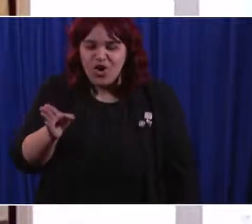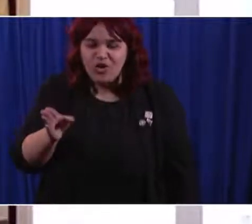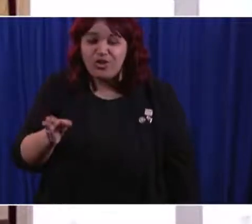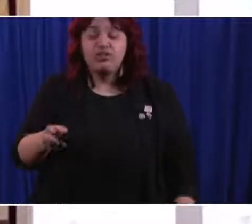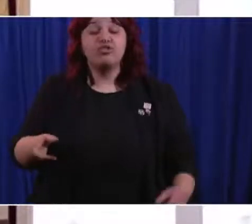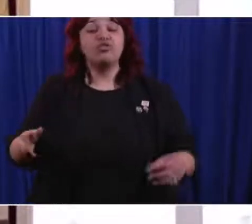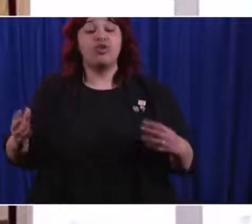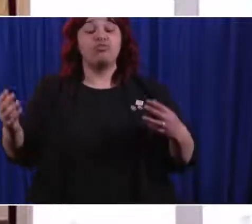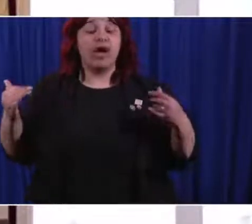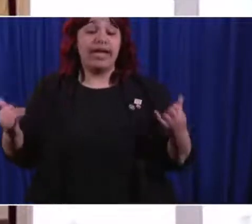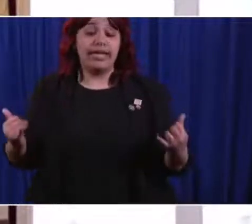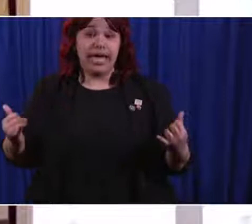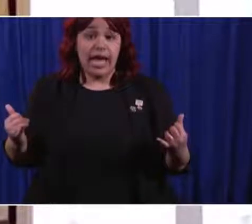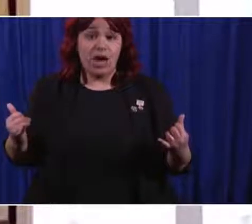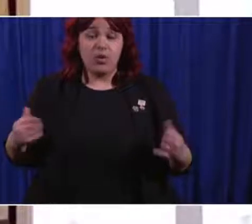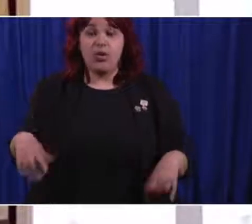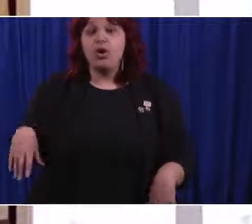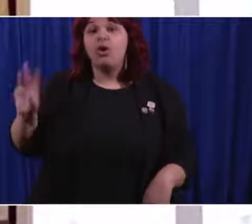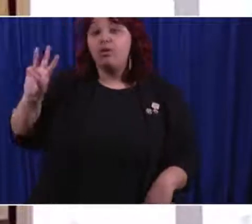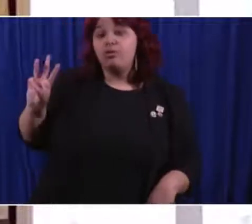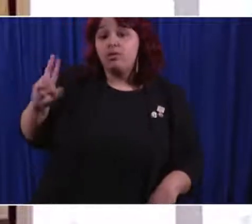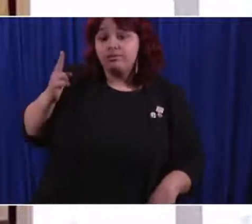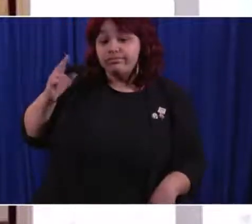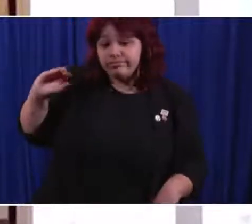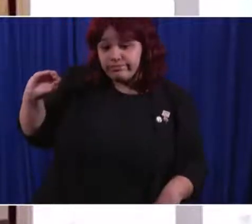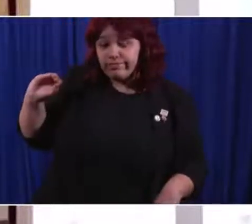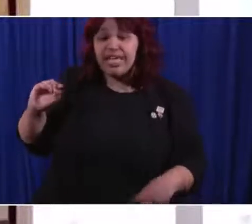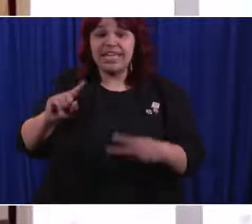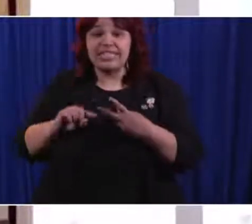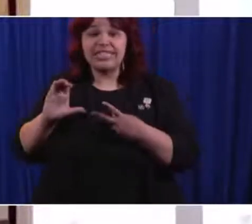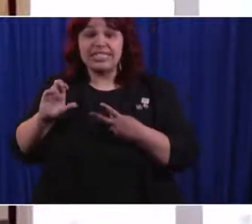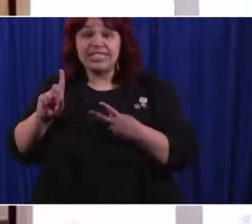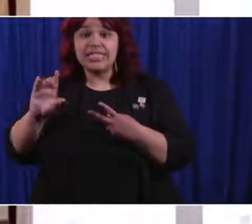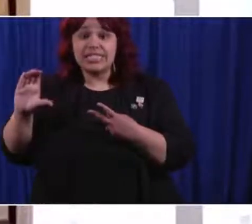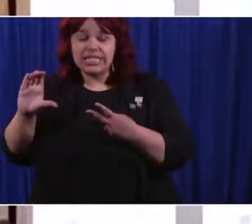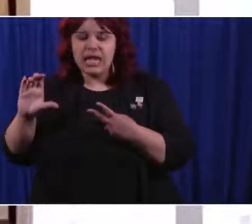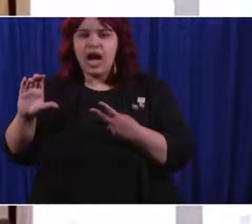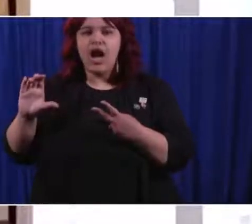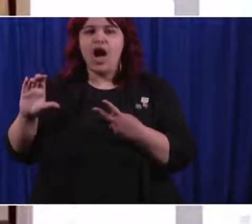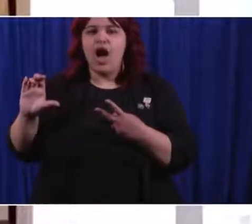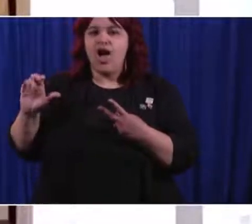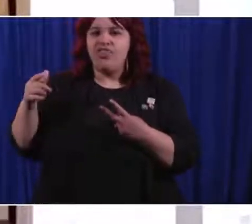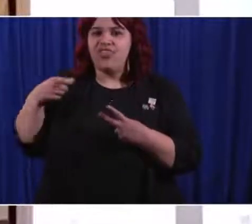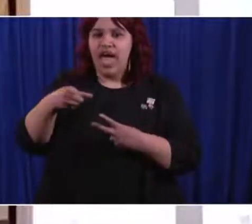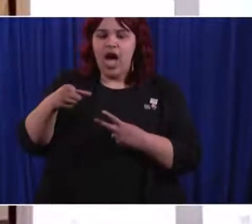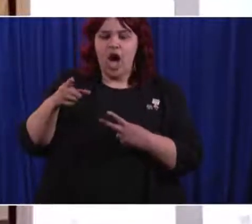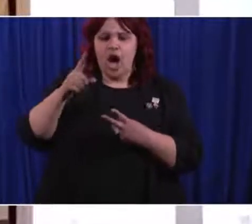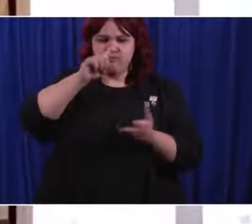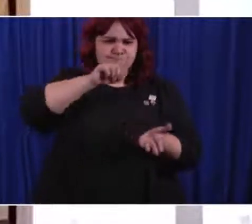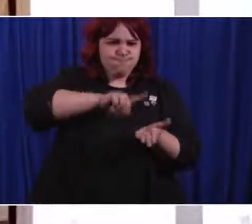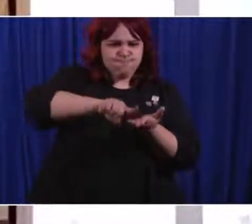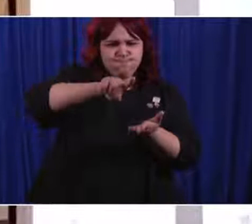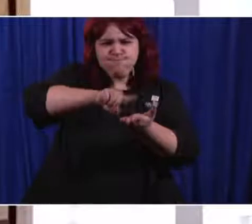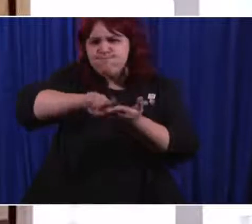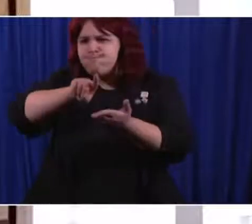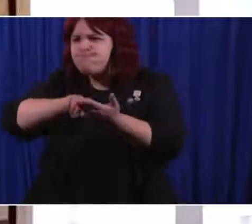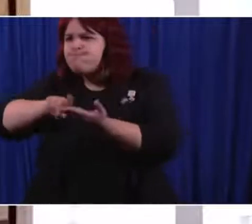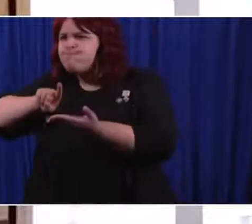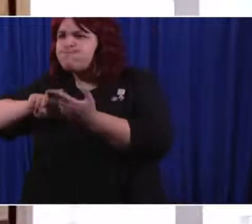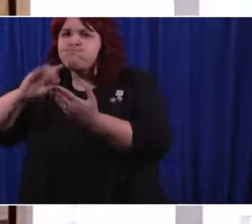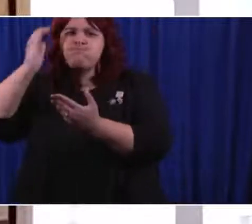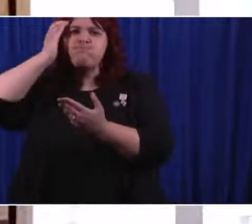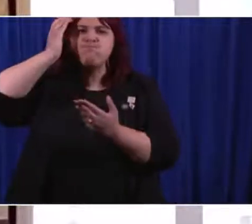monitoring outbreaks in the Democratic Republic of Congo and Guinea in Africa, both countries in Africa,